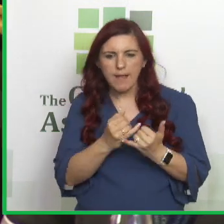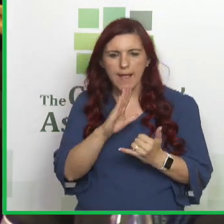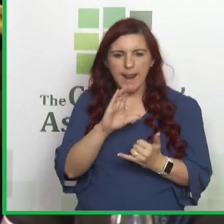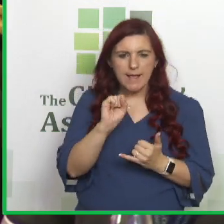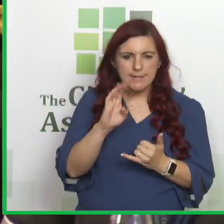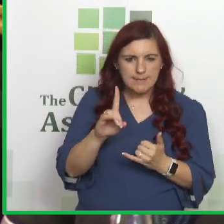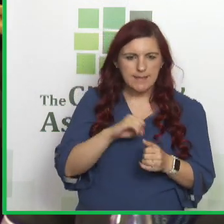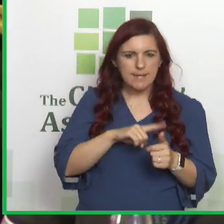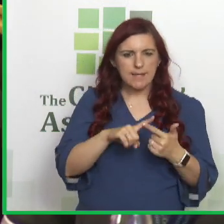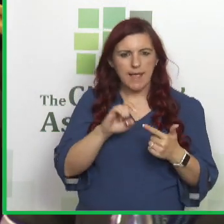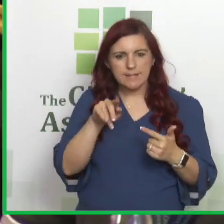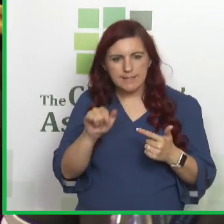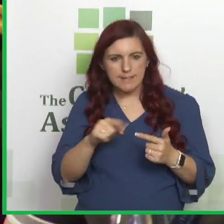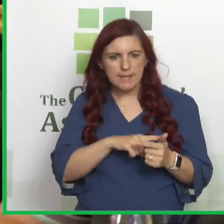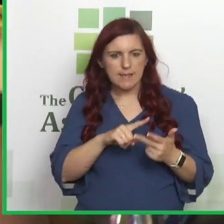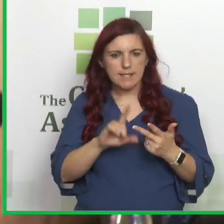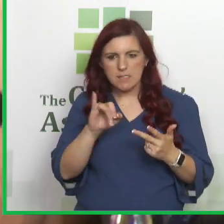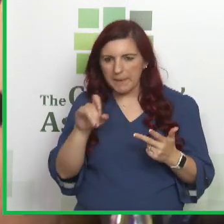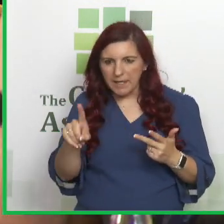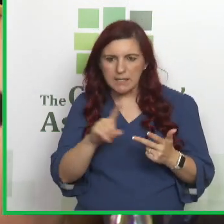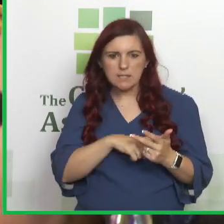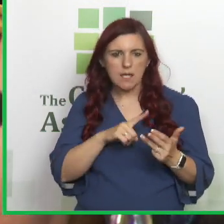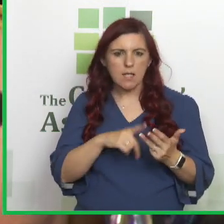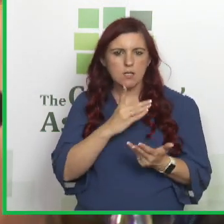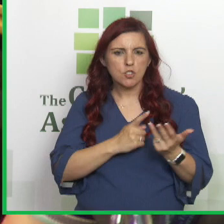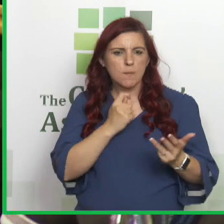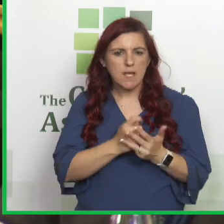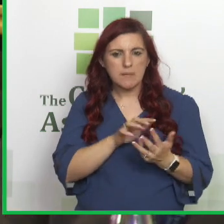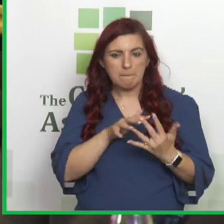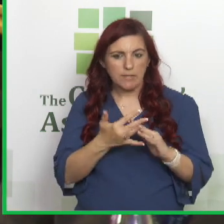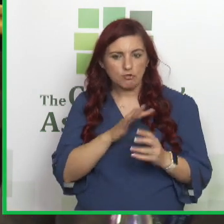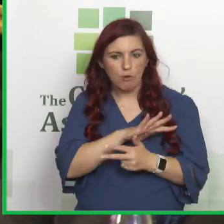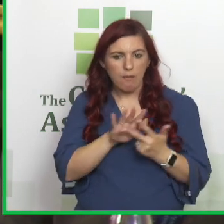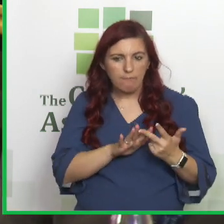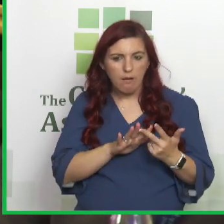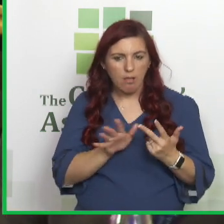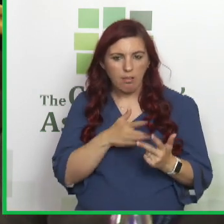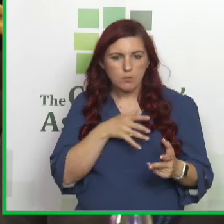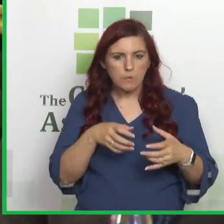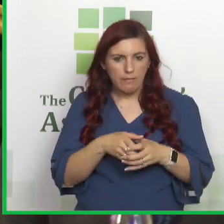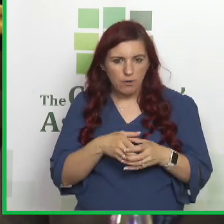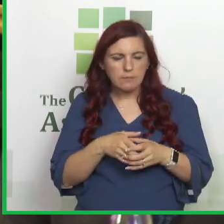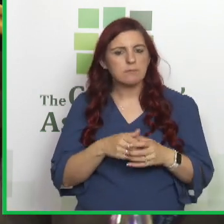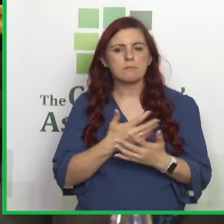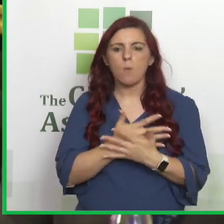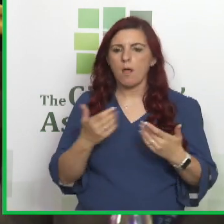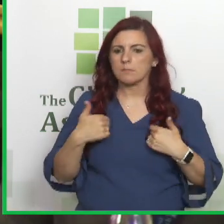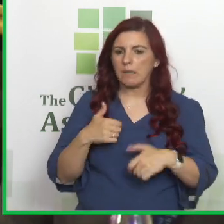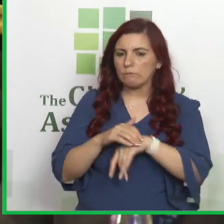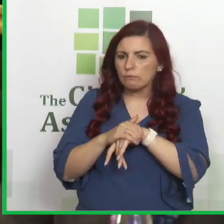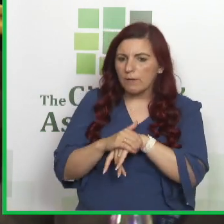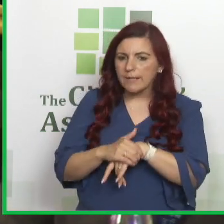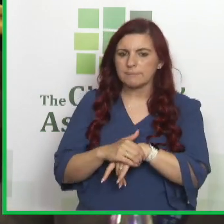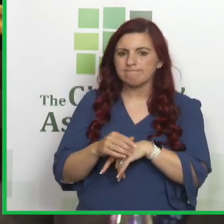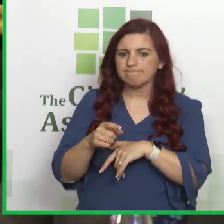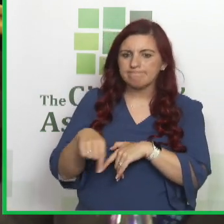LSD, ecstasy, speed, and sometimes a combination of all of those together. A lot of my friends,